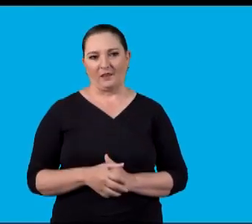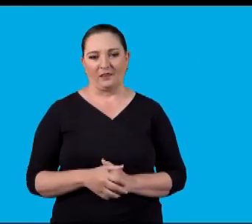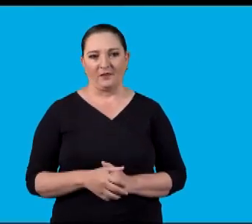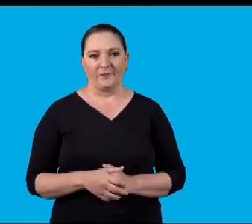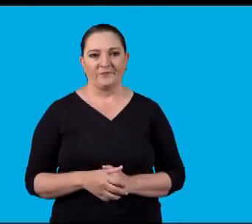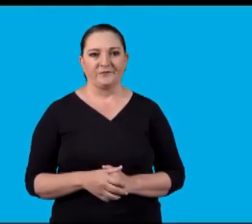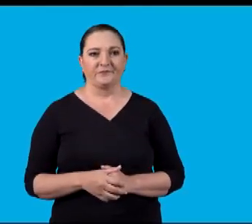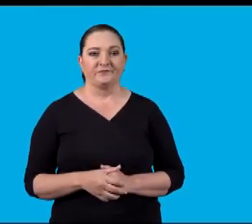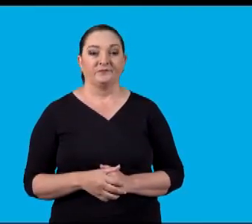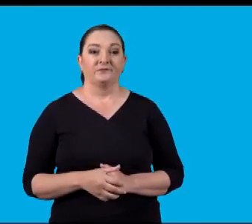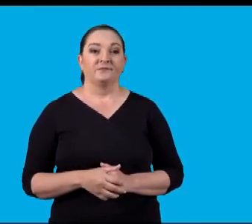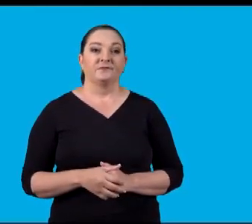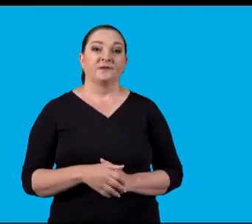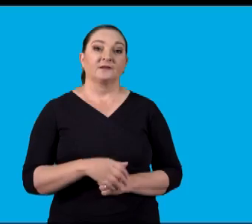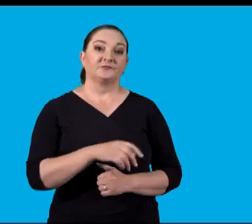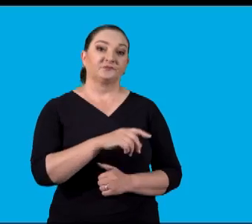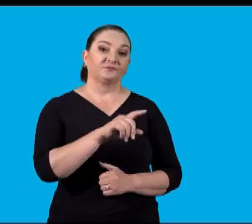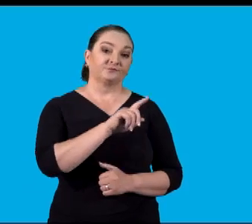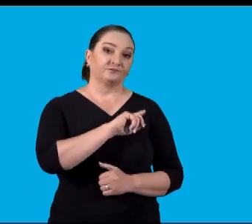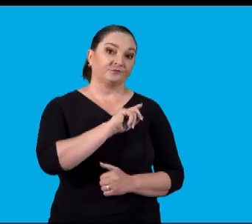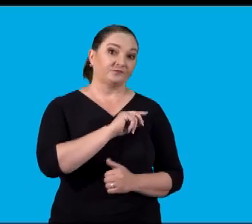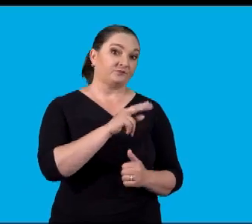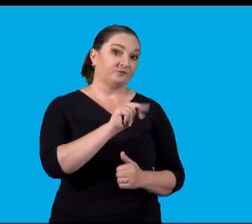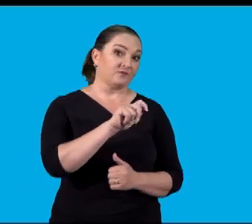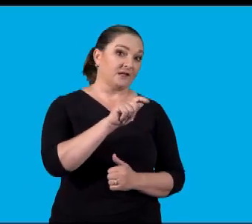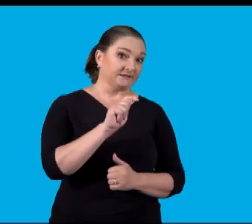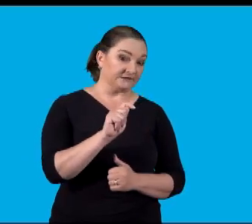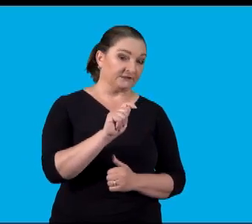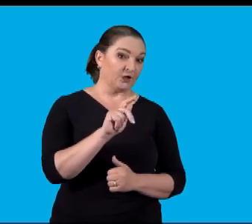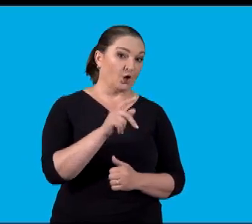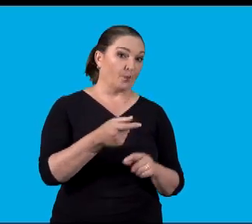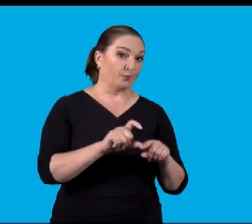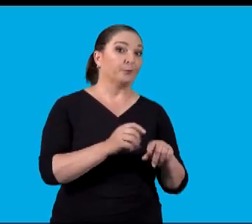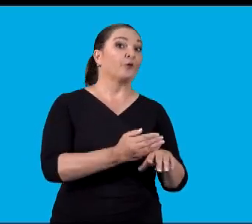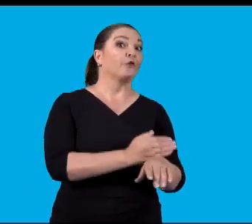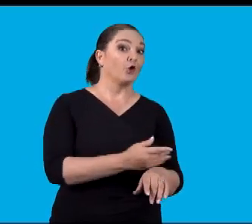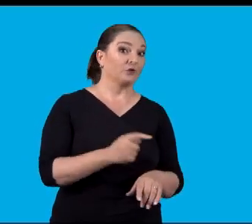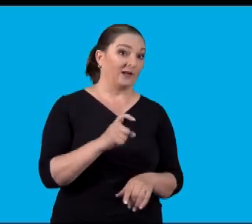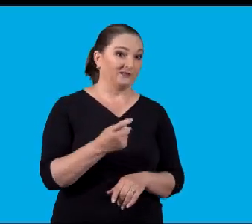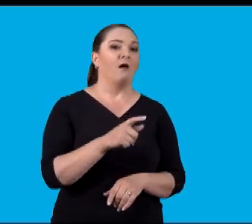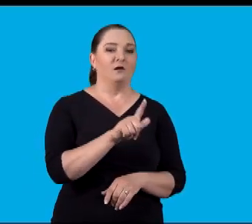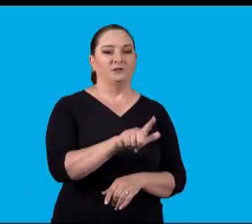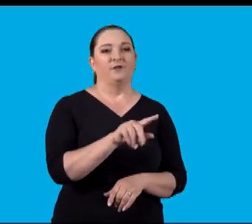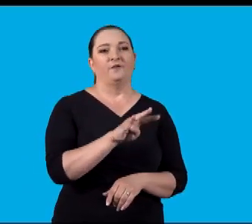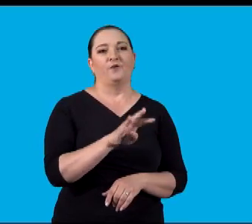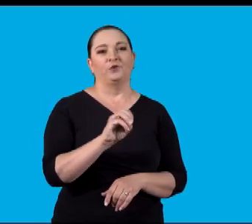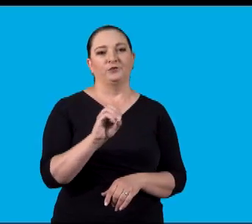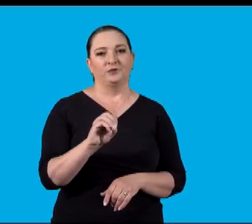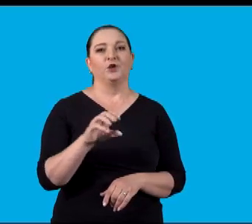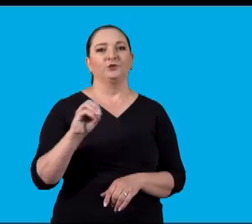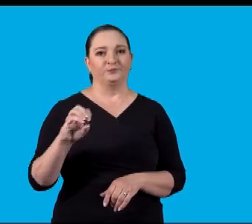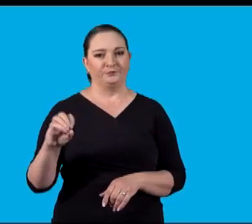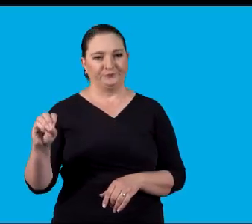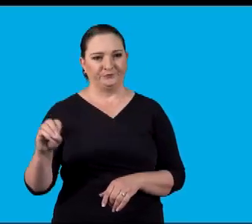net profit before tax is 7.4 million. There we go, 7.4 million. Then the